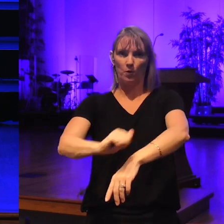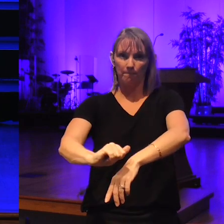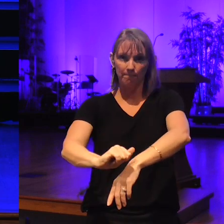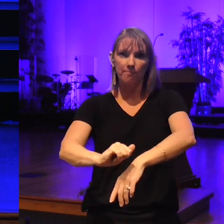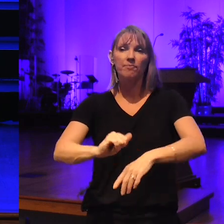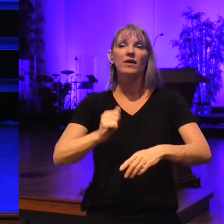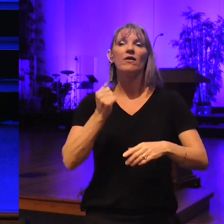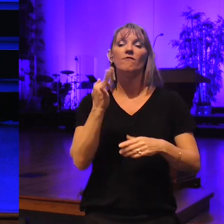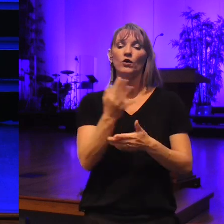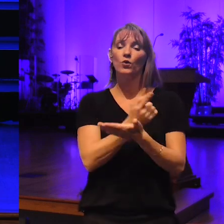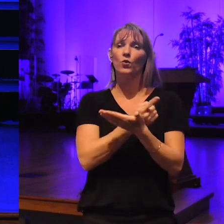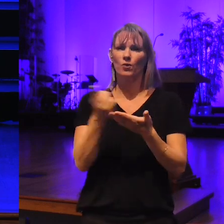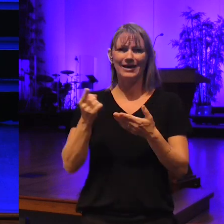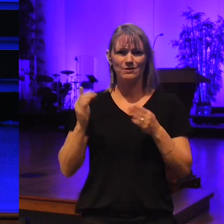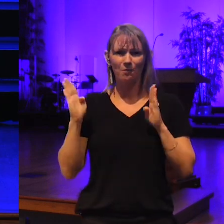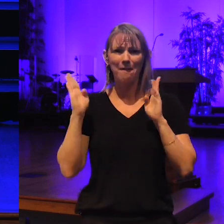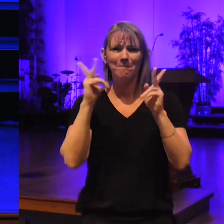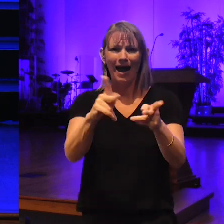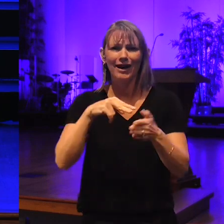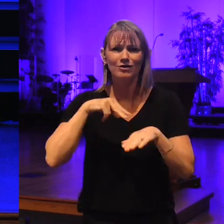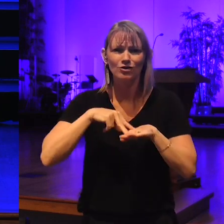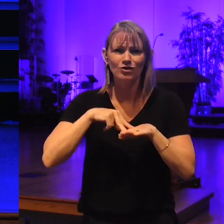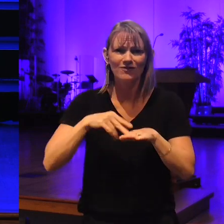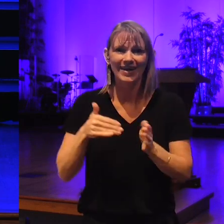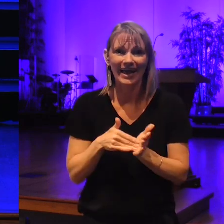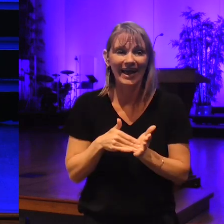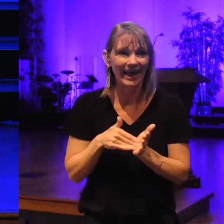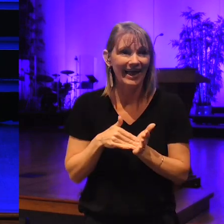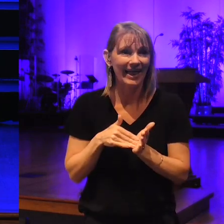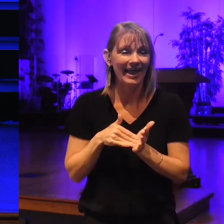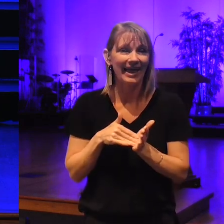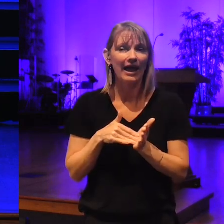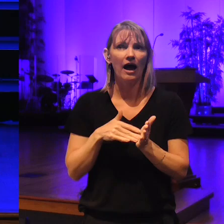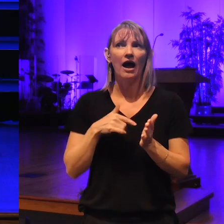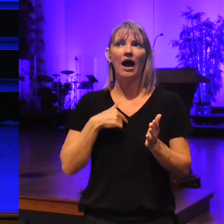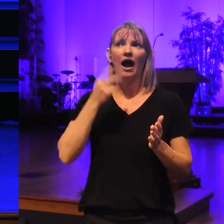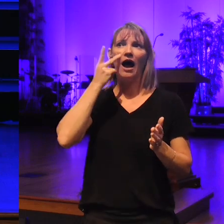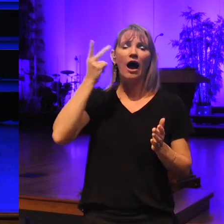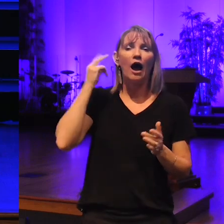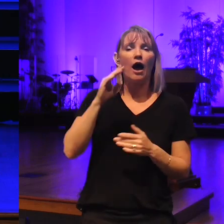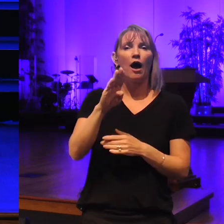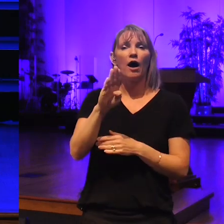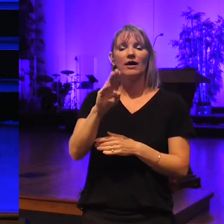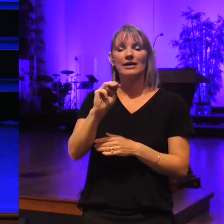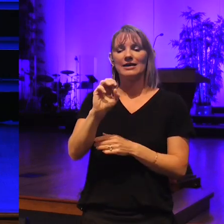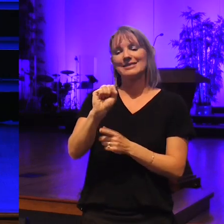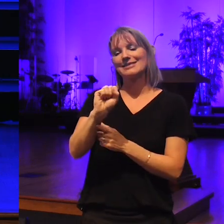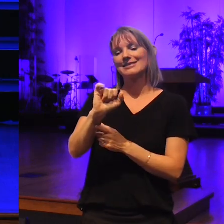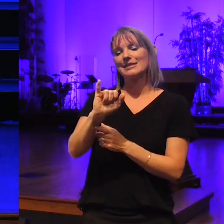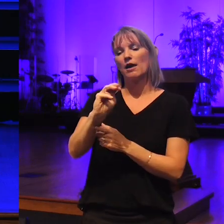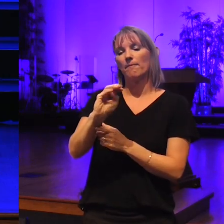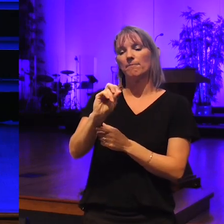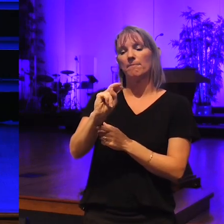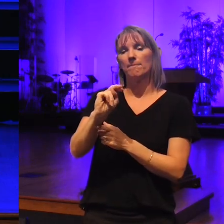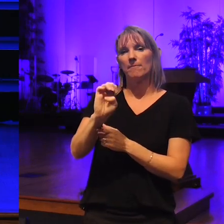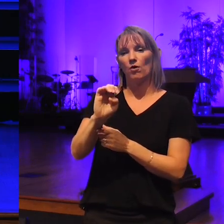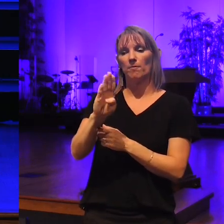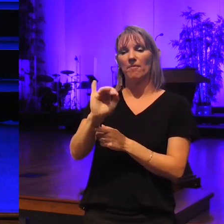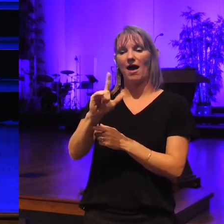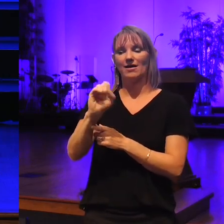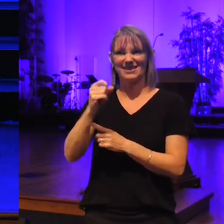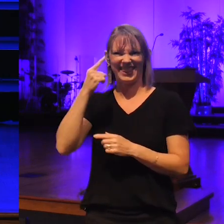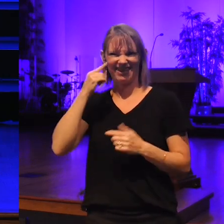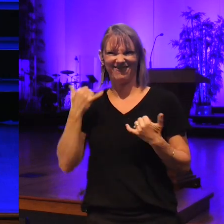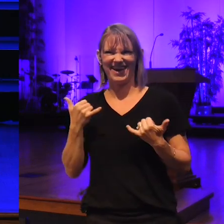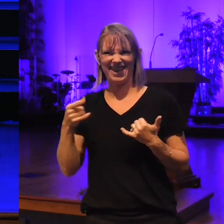weeks, she returned to surfing. I think of Simone Biles, which maybe as we're sitting here, she's doing